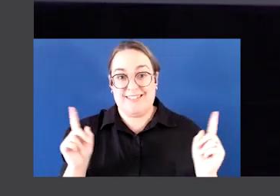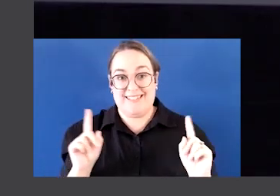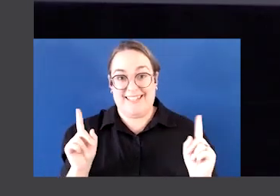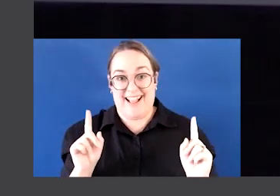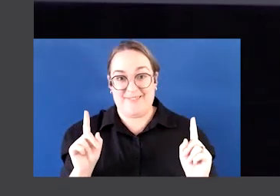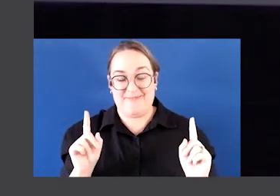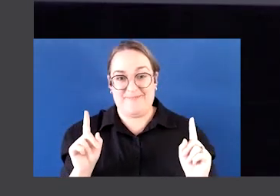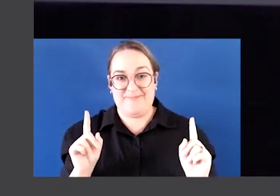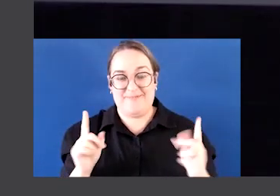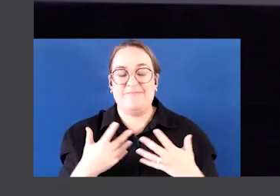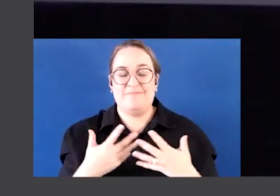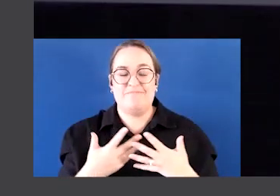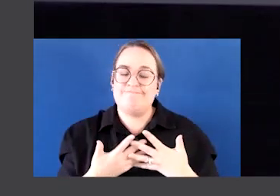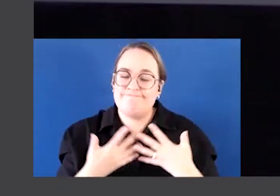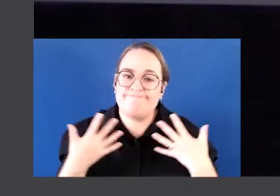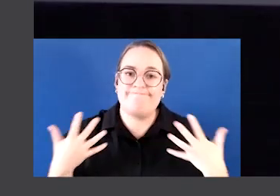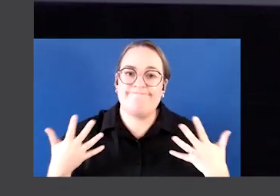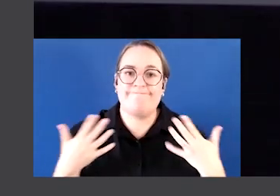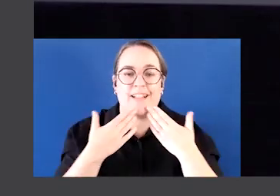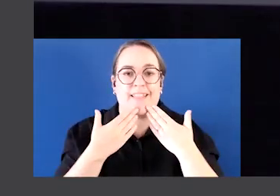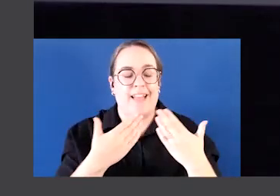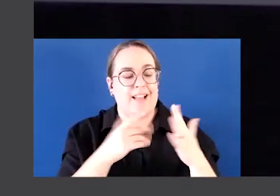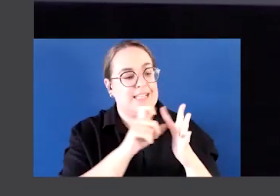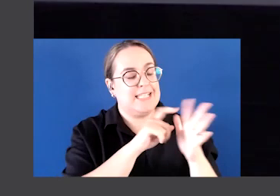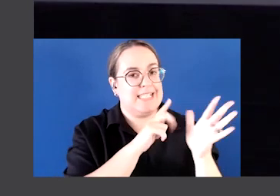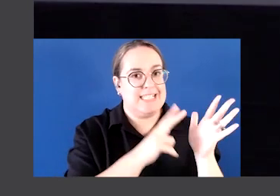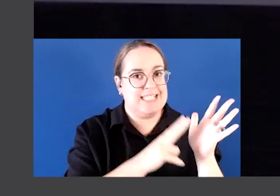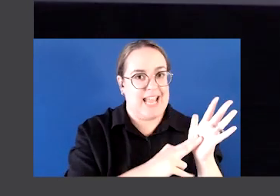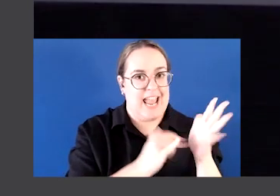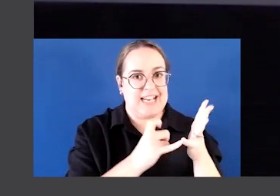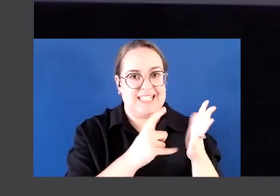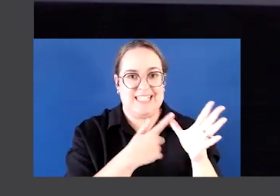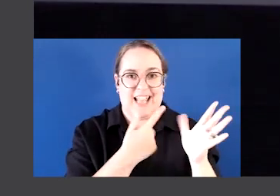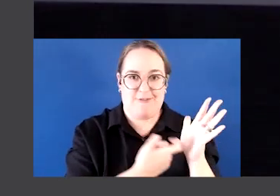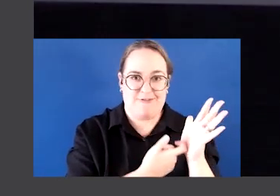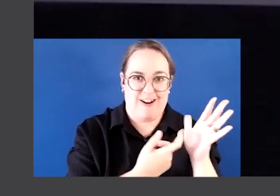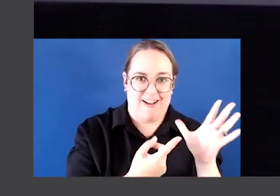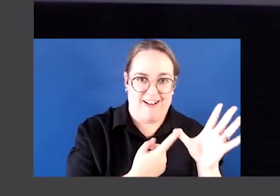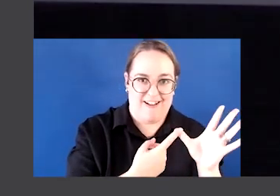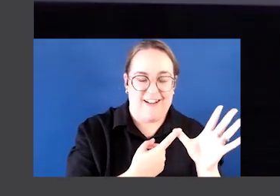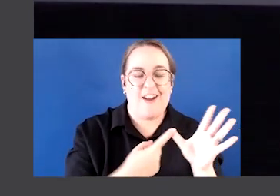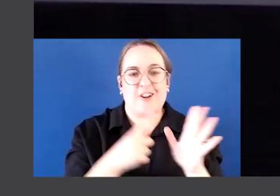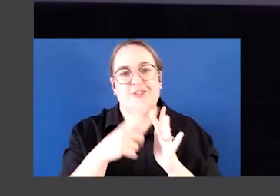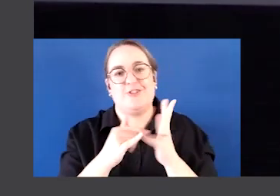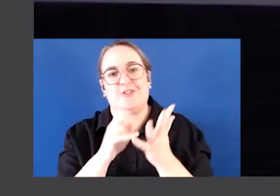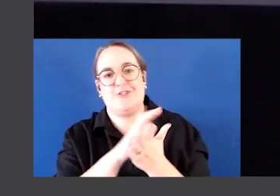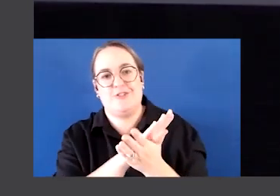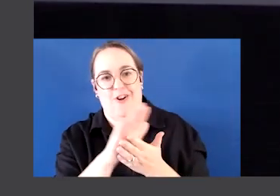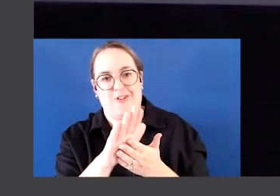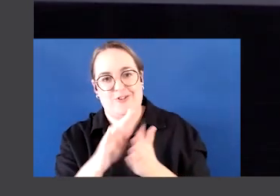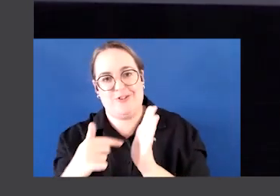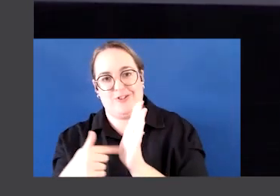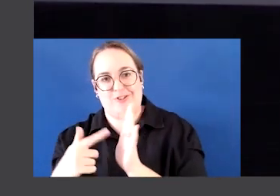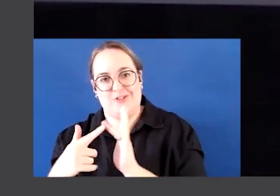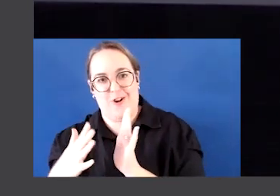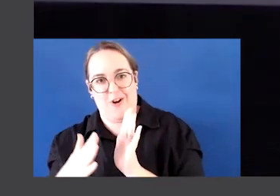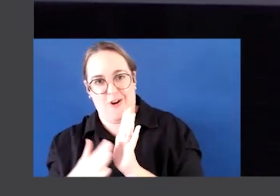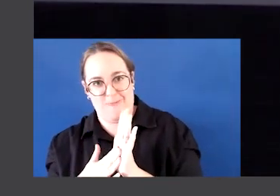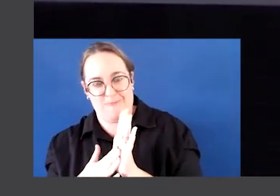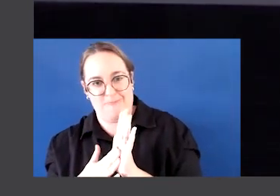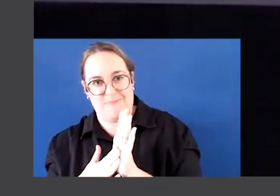you, everyone, for joining us today. So, yes, a big thanks to Dan, Sarah, Josh and Tom.